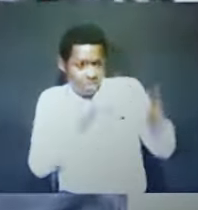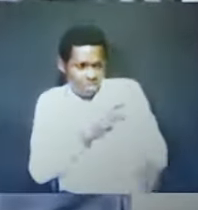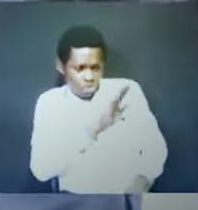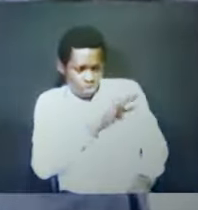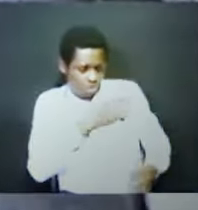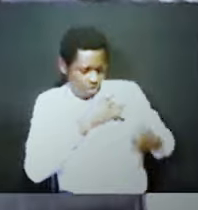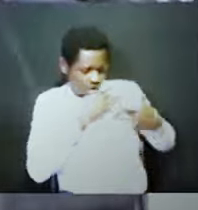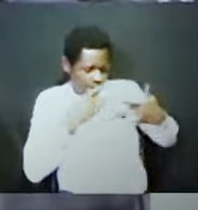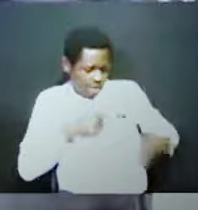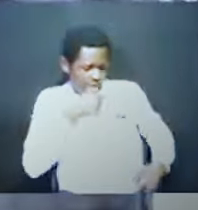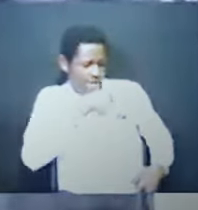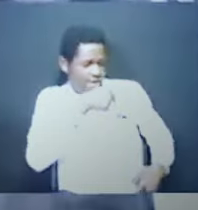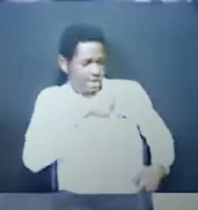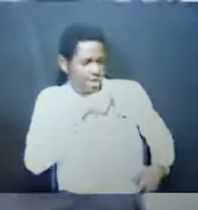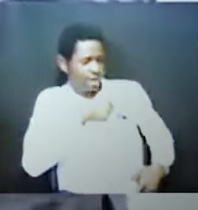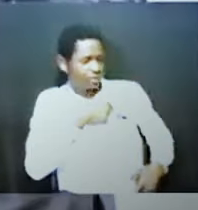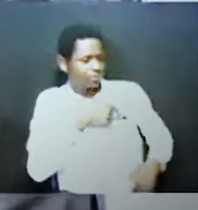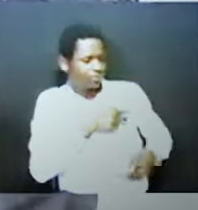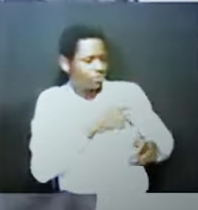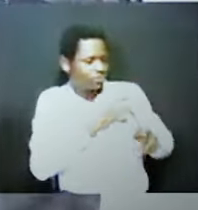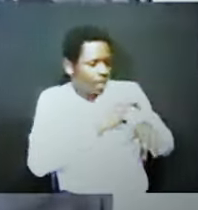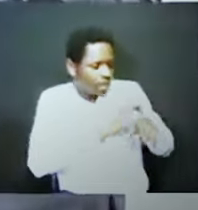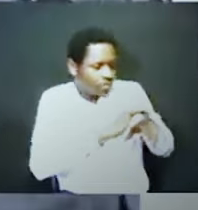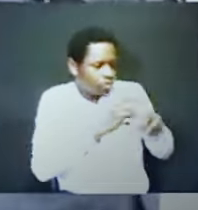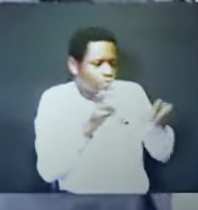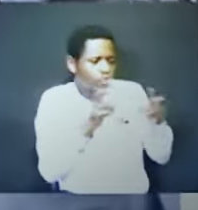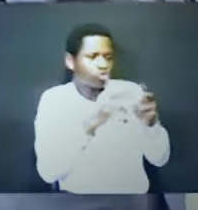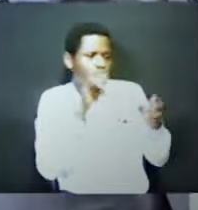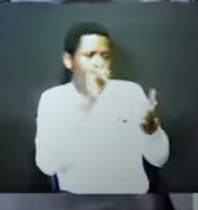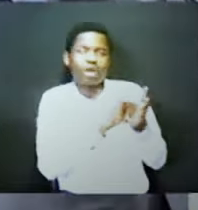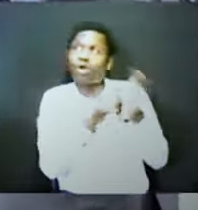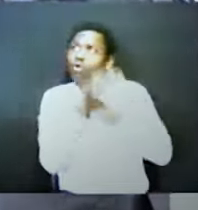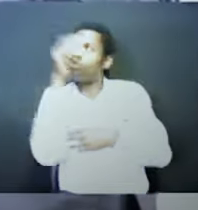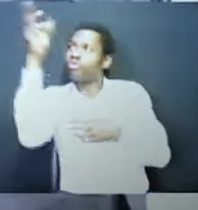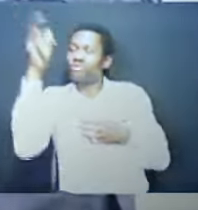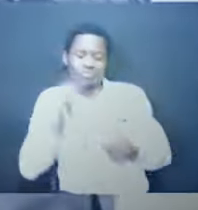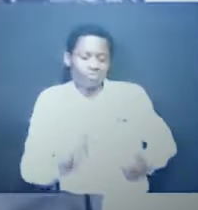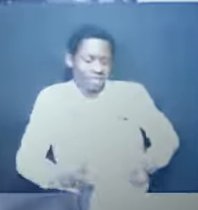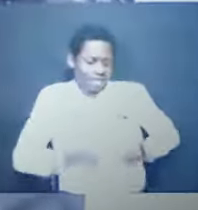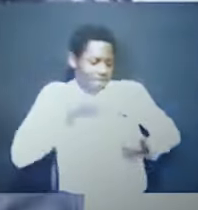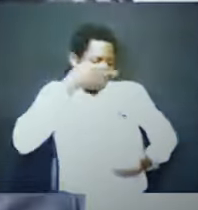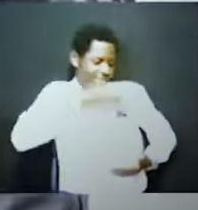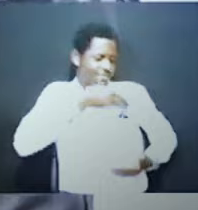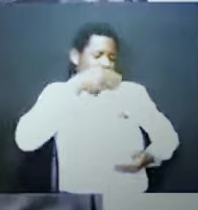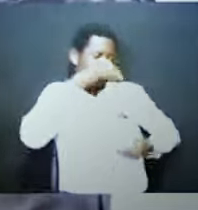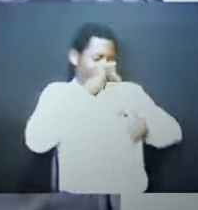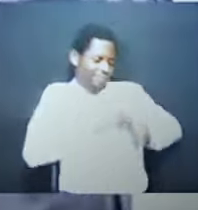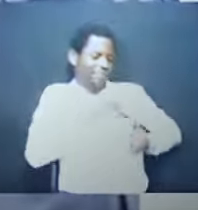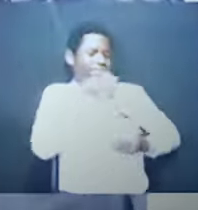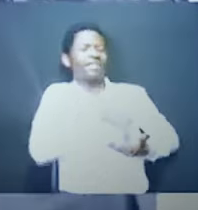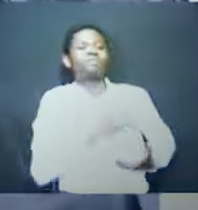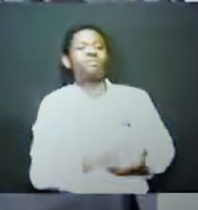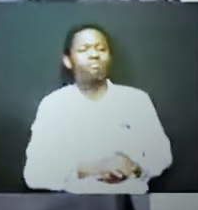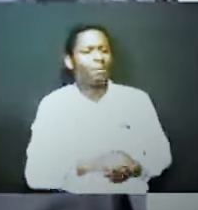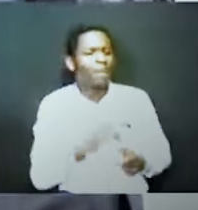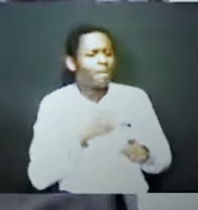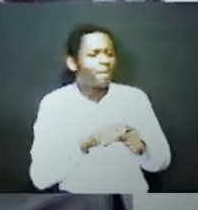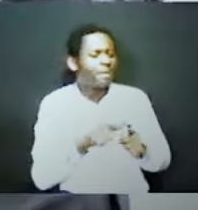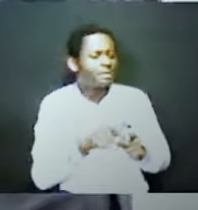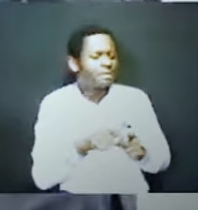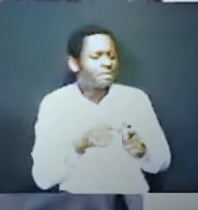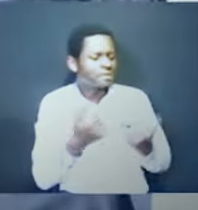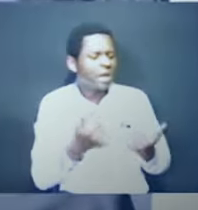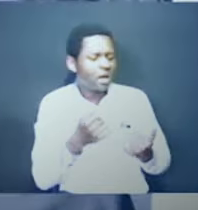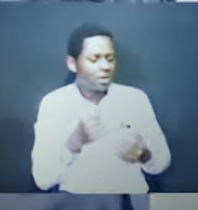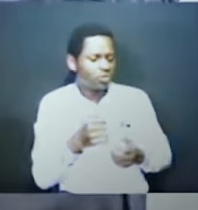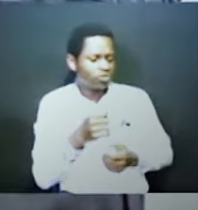abide. But somehow in this generation, we have overthrown God from his place and we